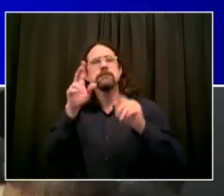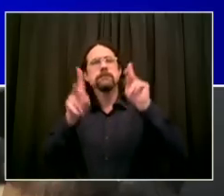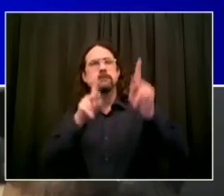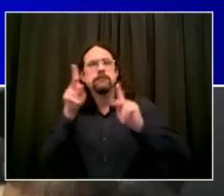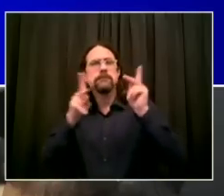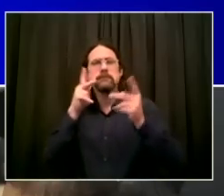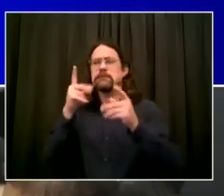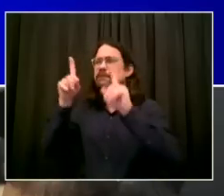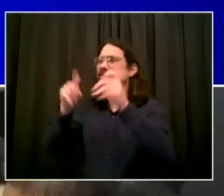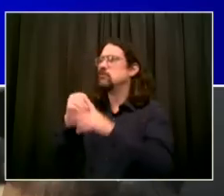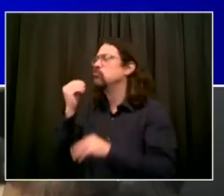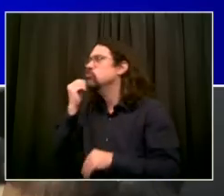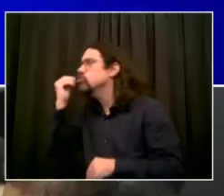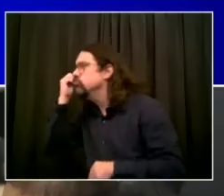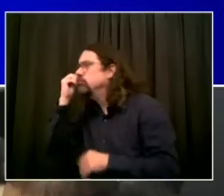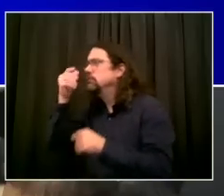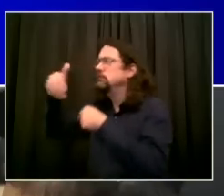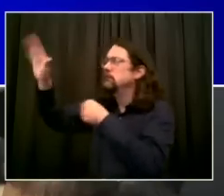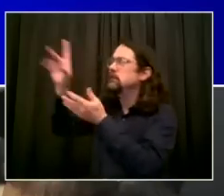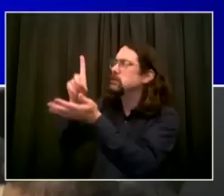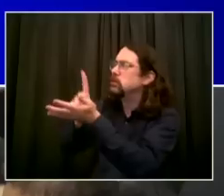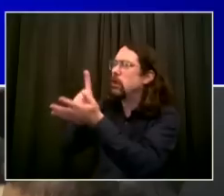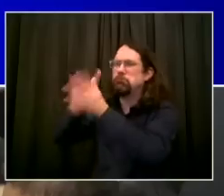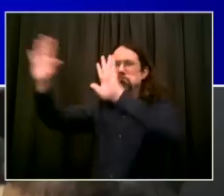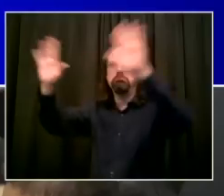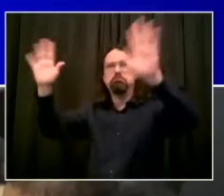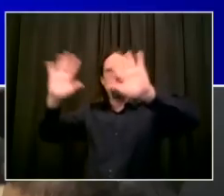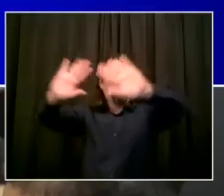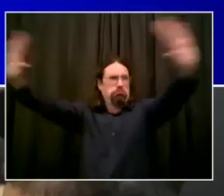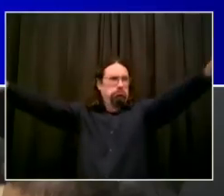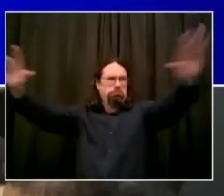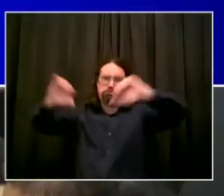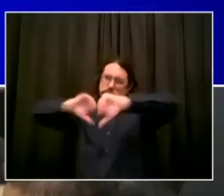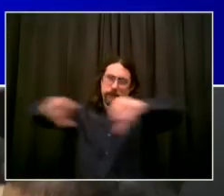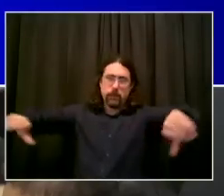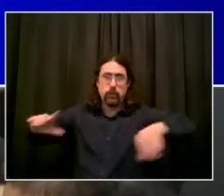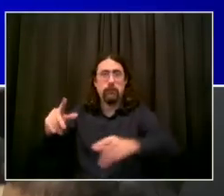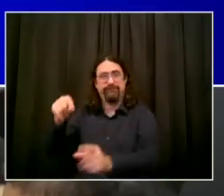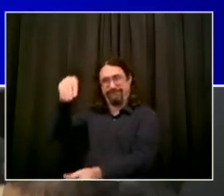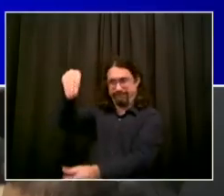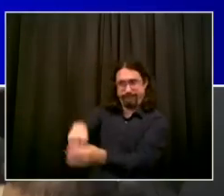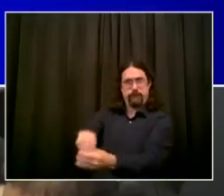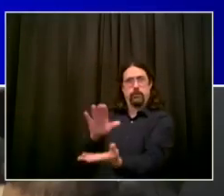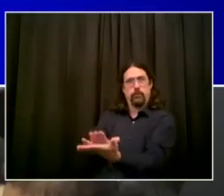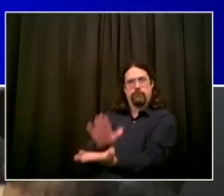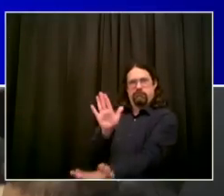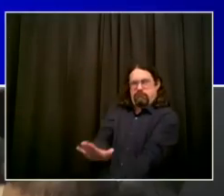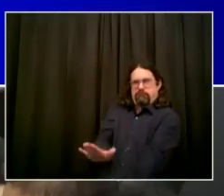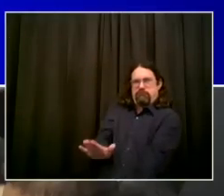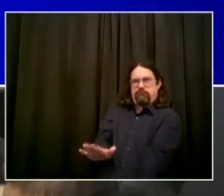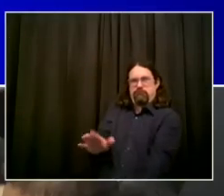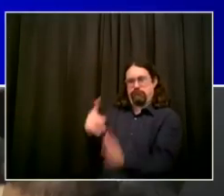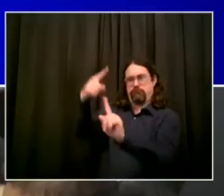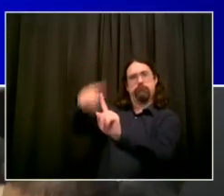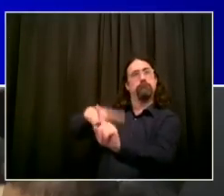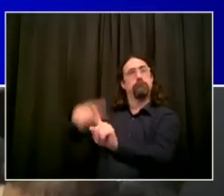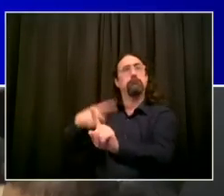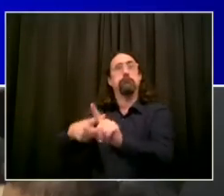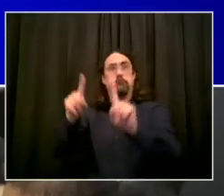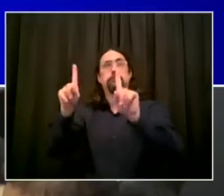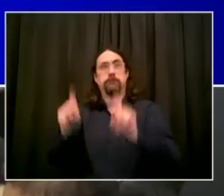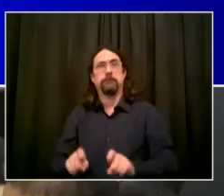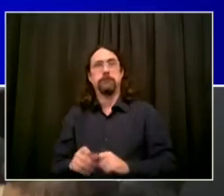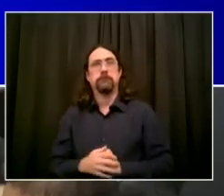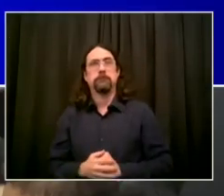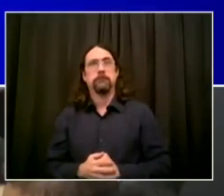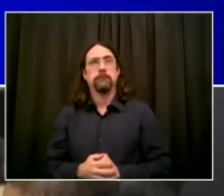to get their children tested. This is good for everyone to know what's going on in each school. And of course, every family will get the test results. You